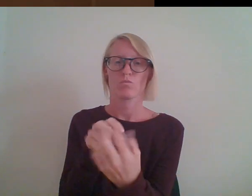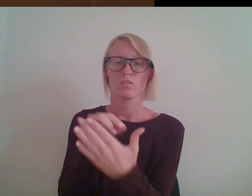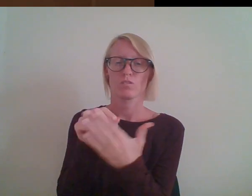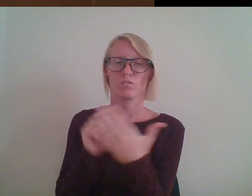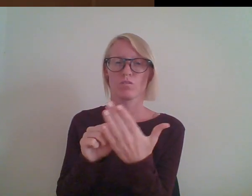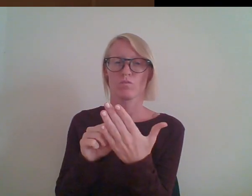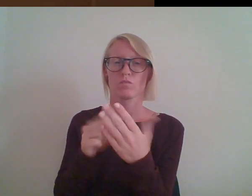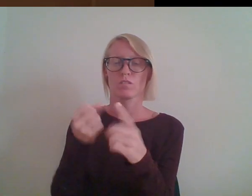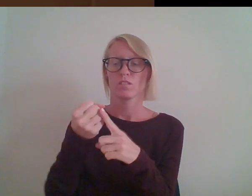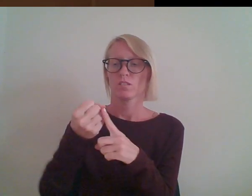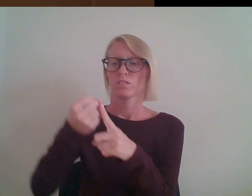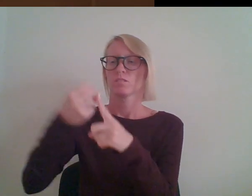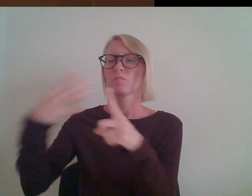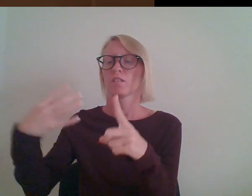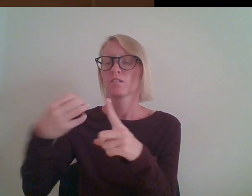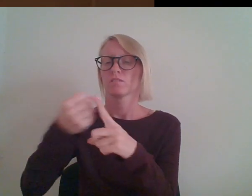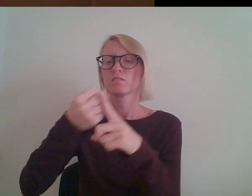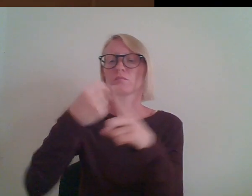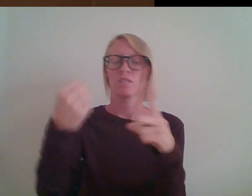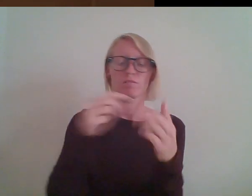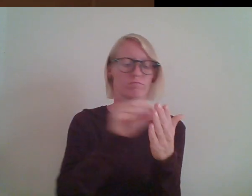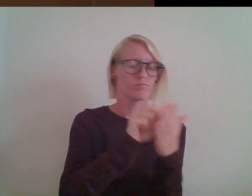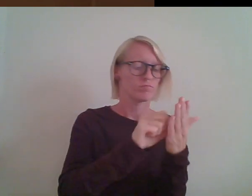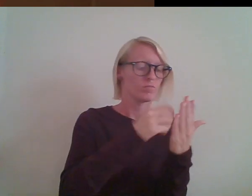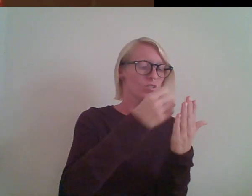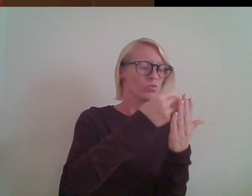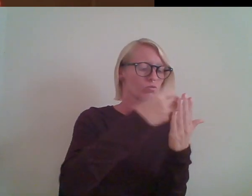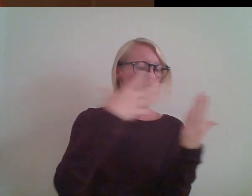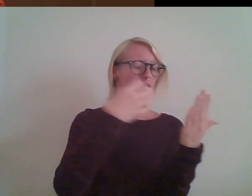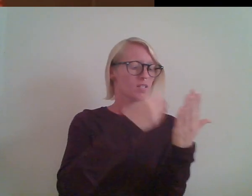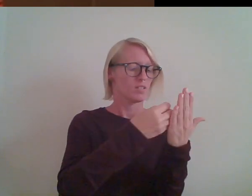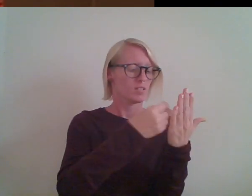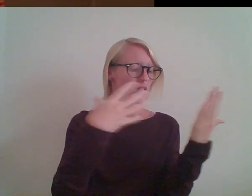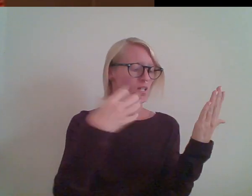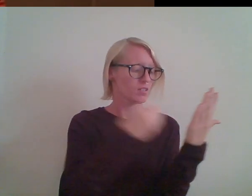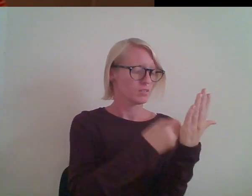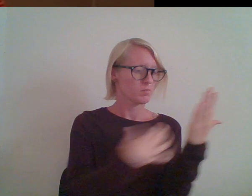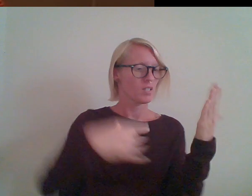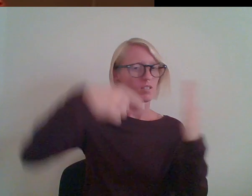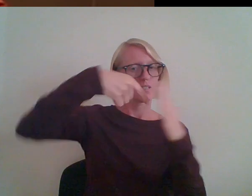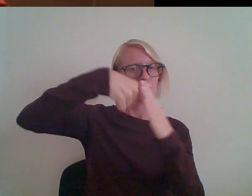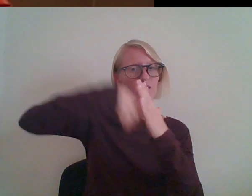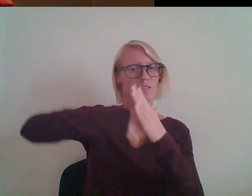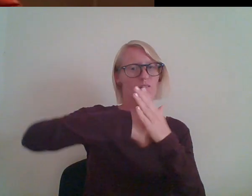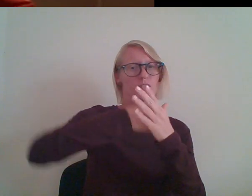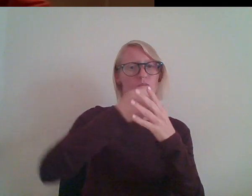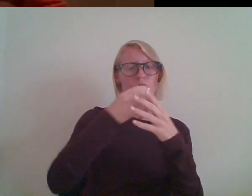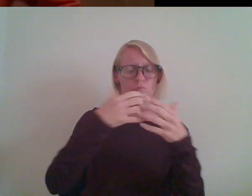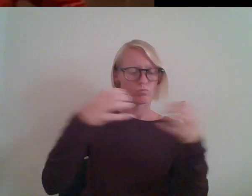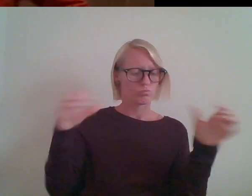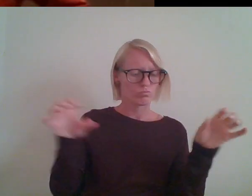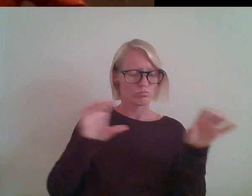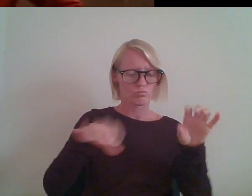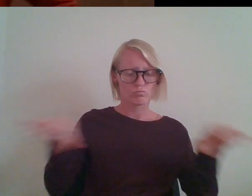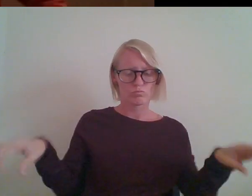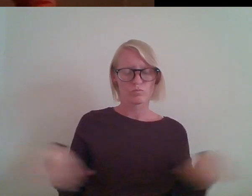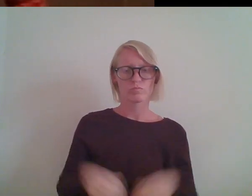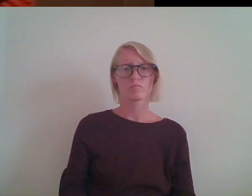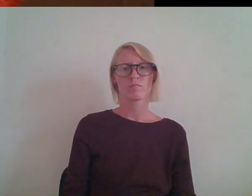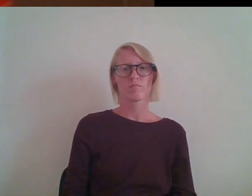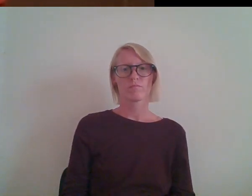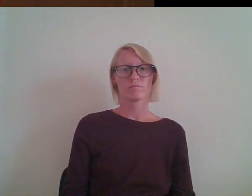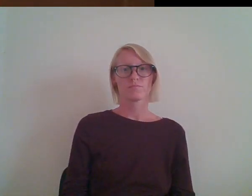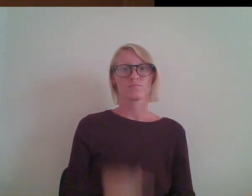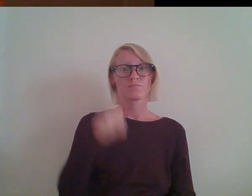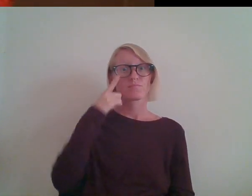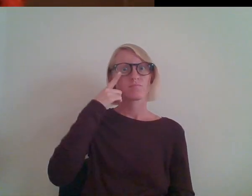and expand on everything you jotted down. Give it depth, flesh it out, okay? If you even